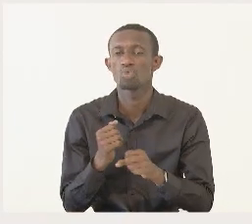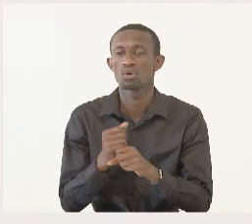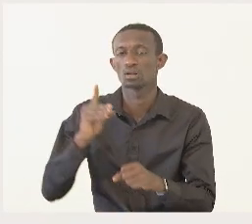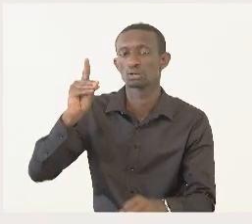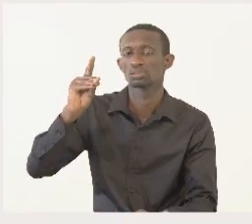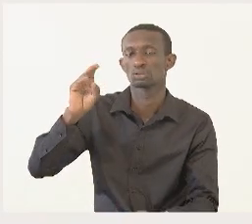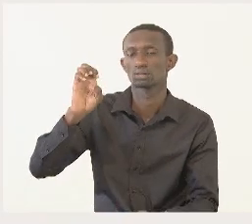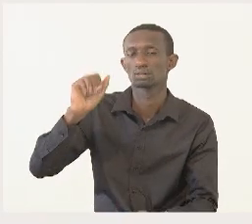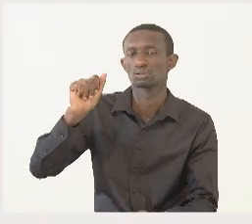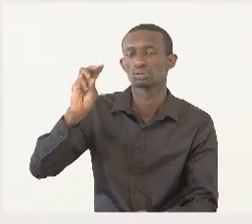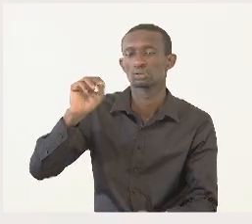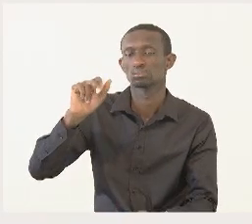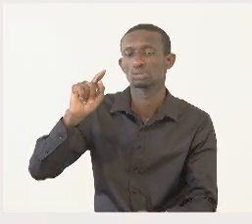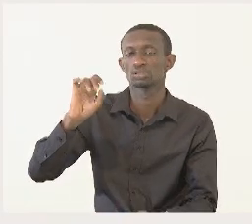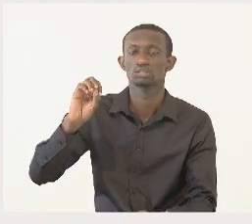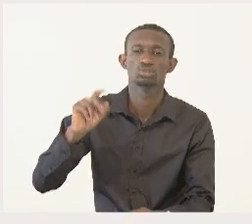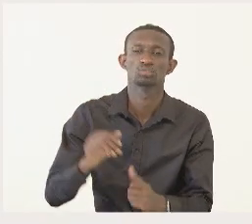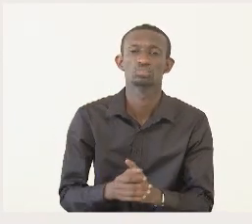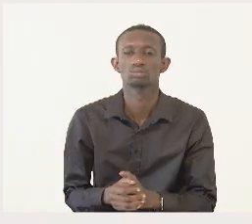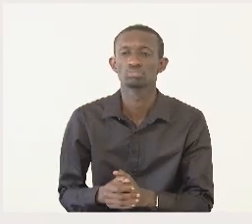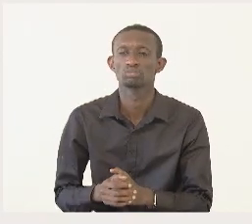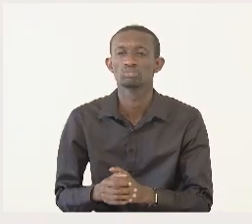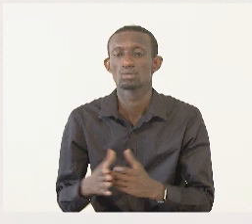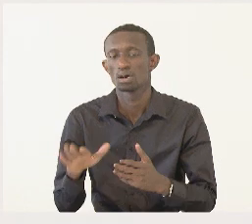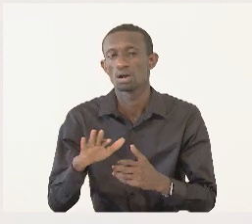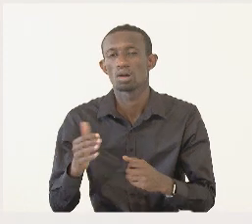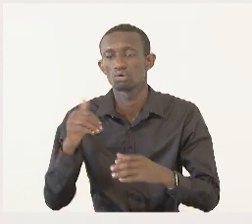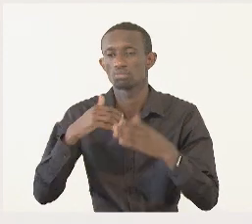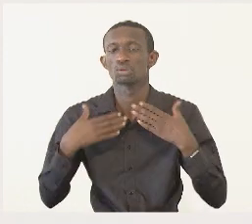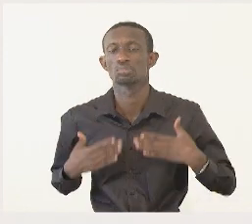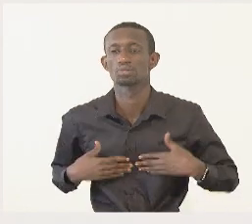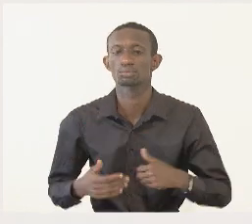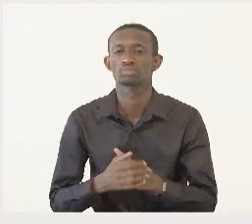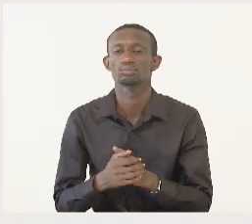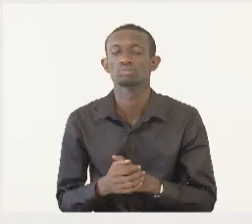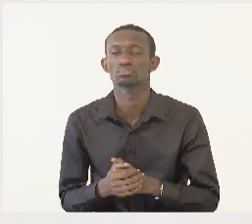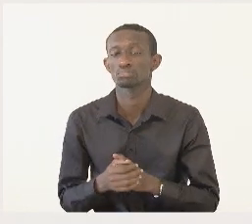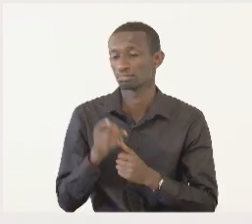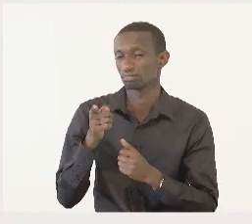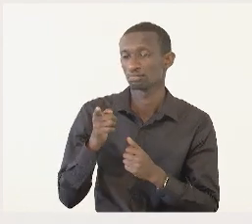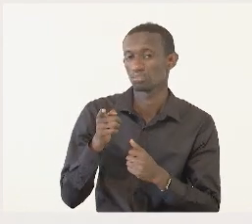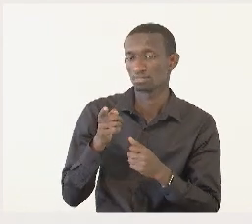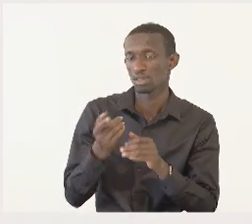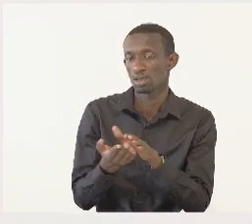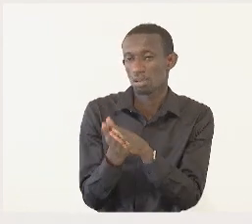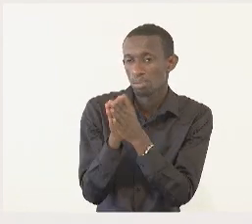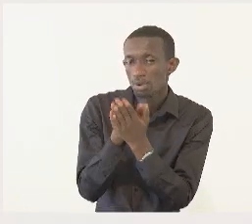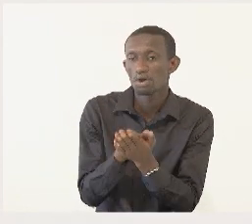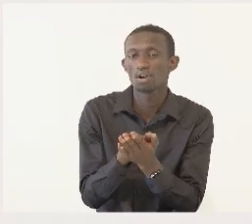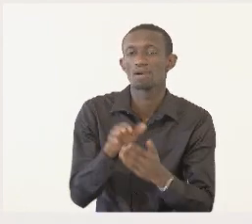of breaking down excessive amino acids and are going to be released out of the body, and that is converting it into